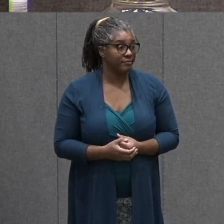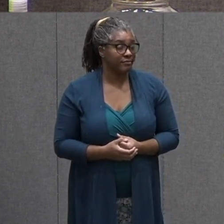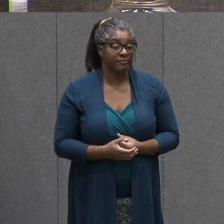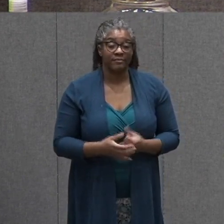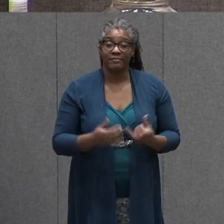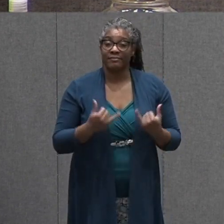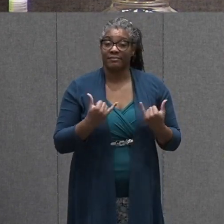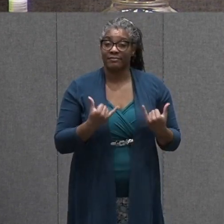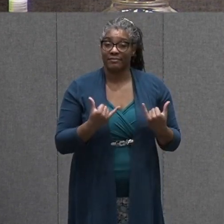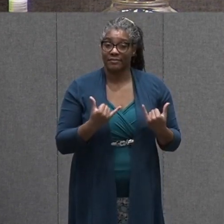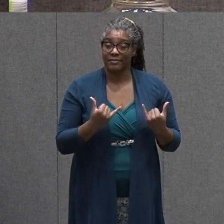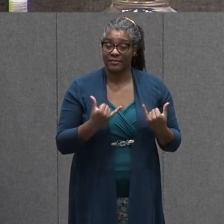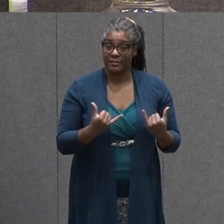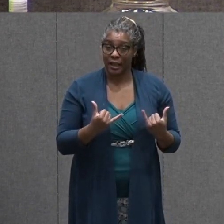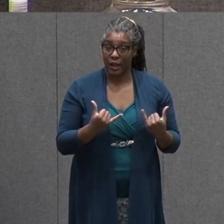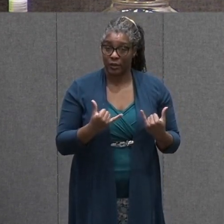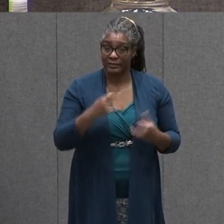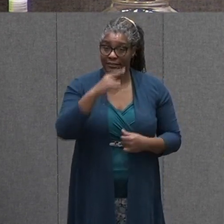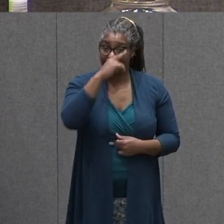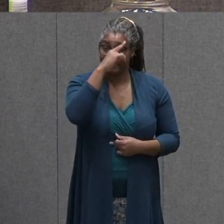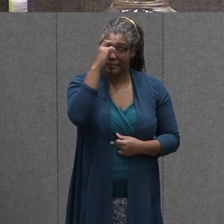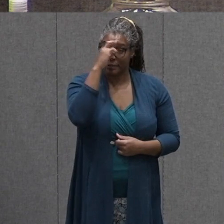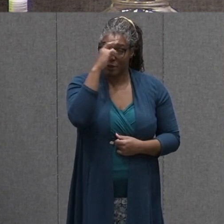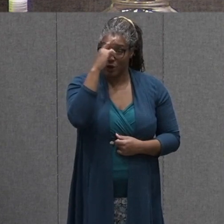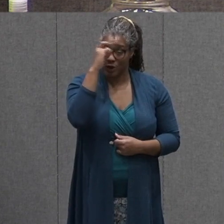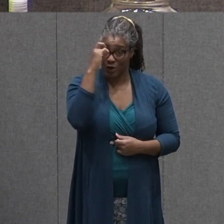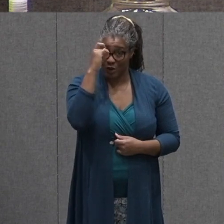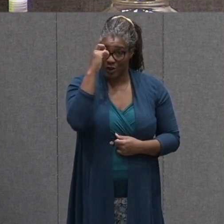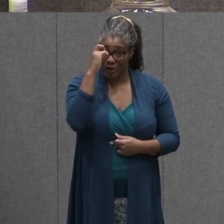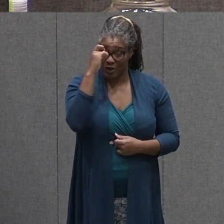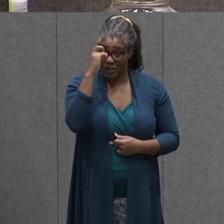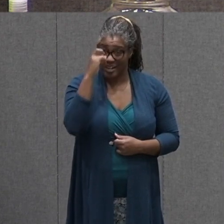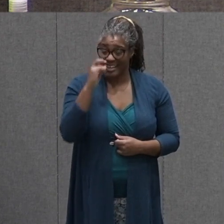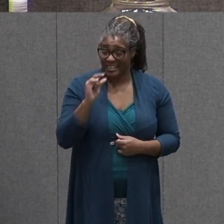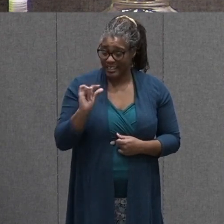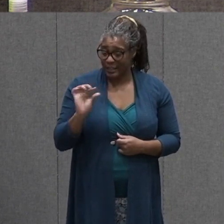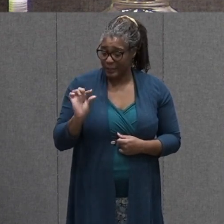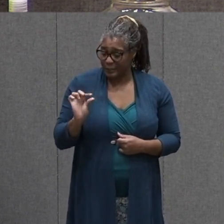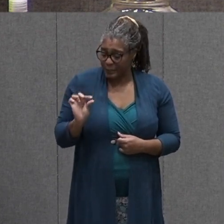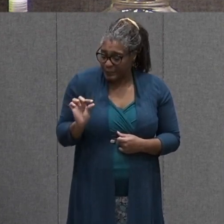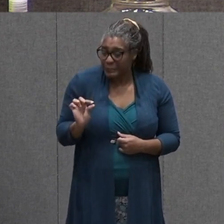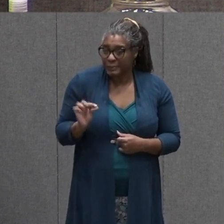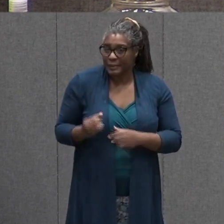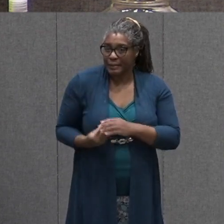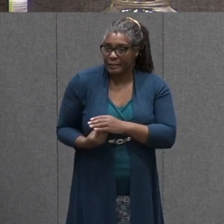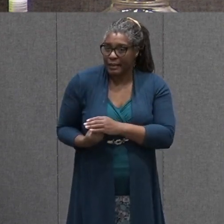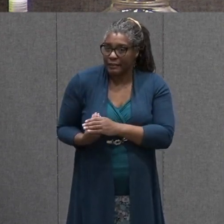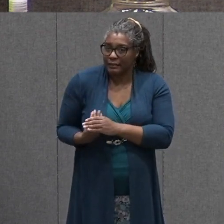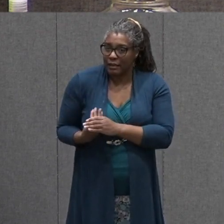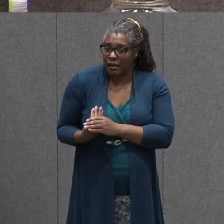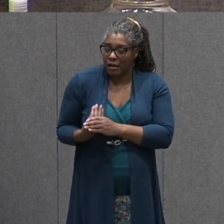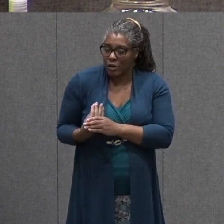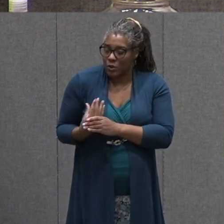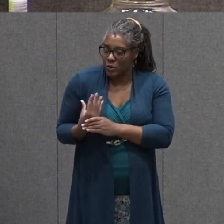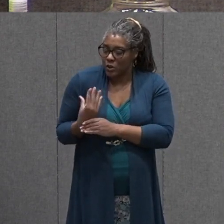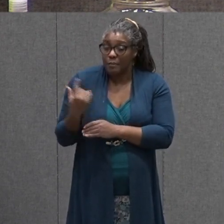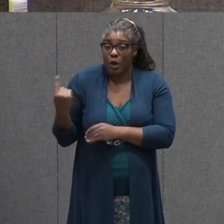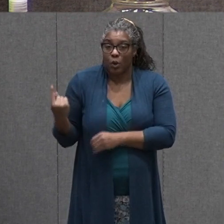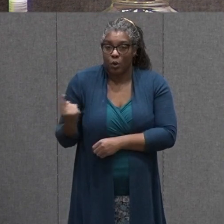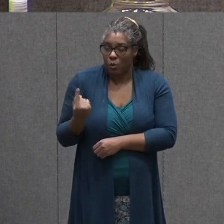practice some active listening skills. And in order to do that, I want you to create kind of your own